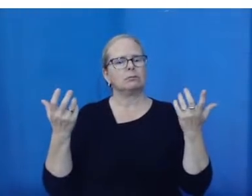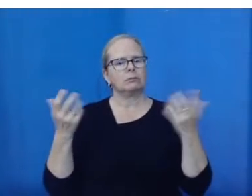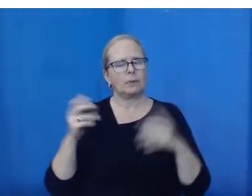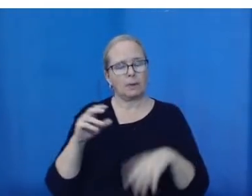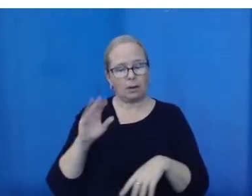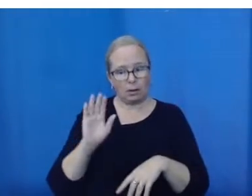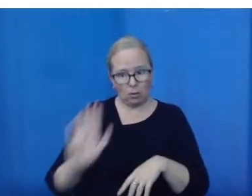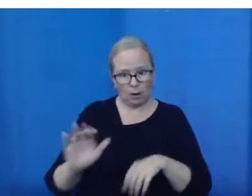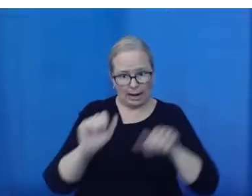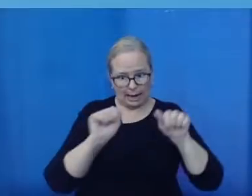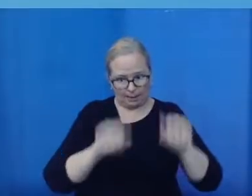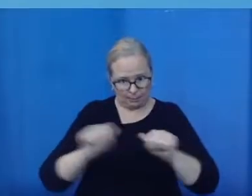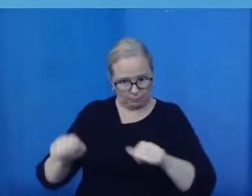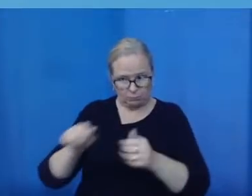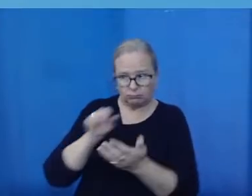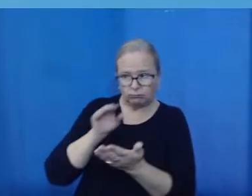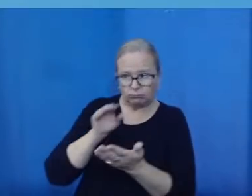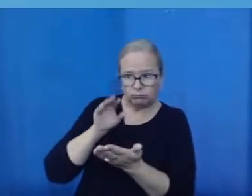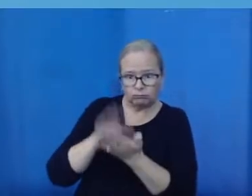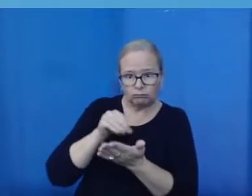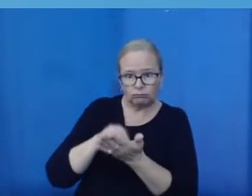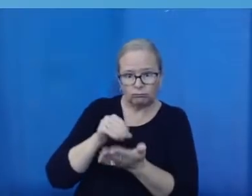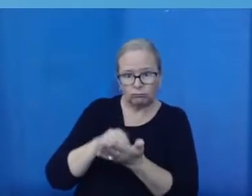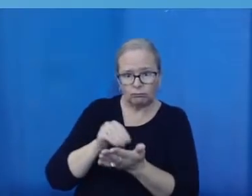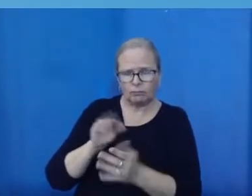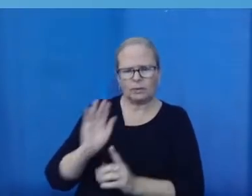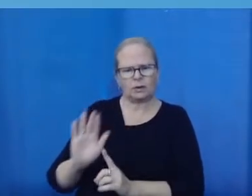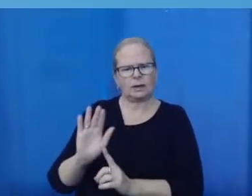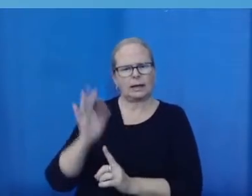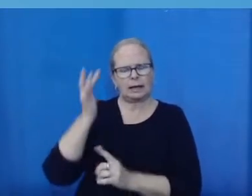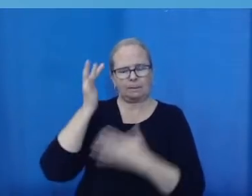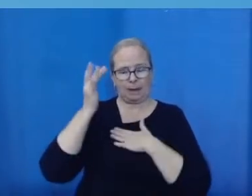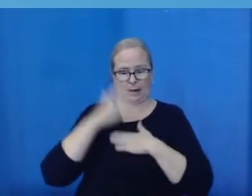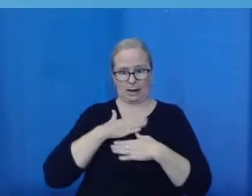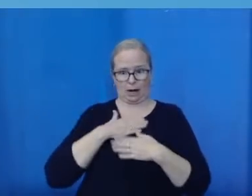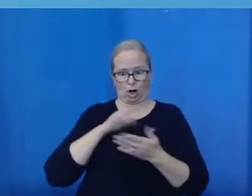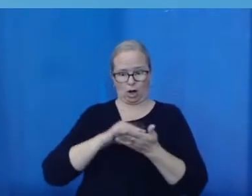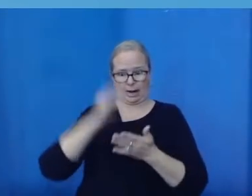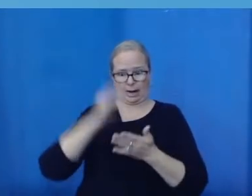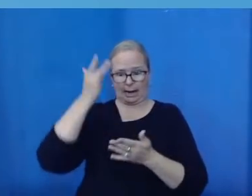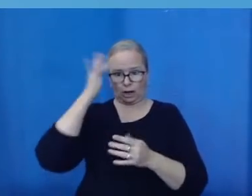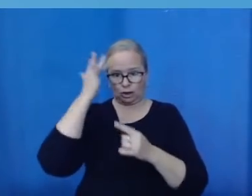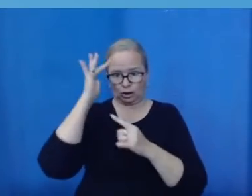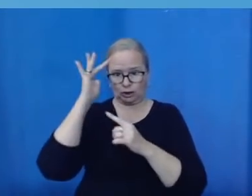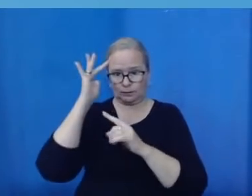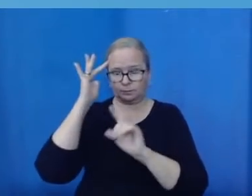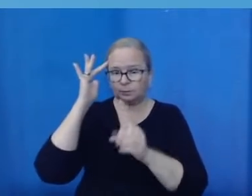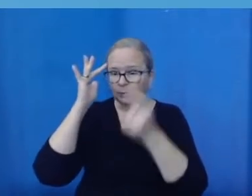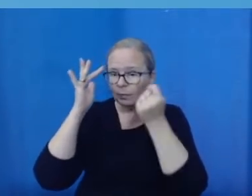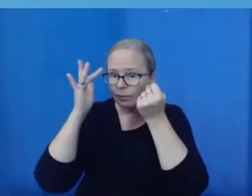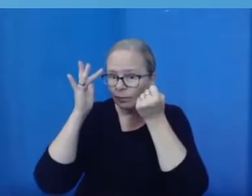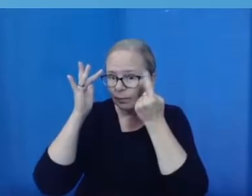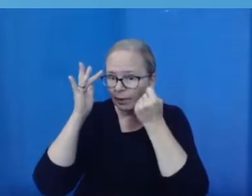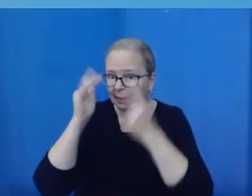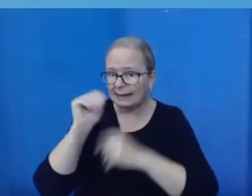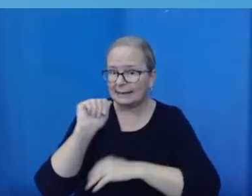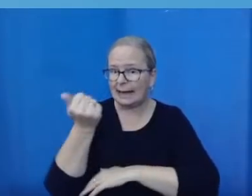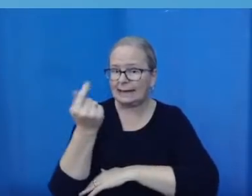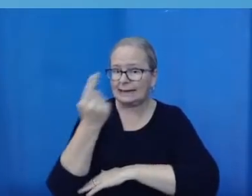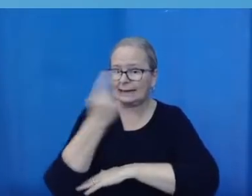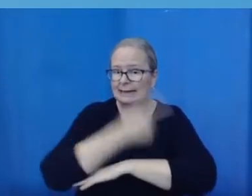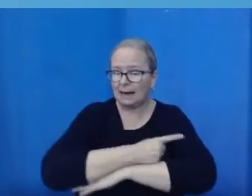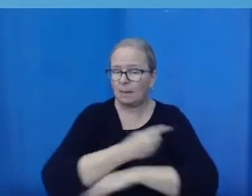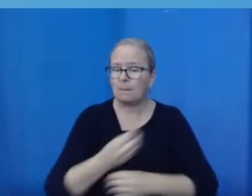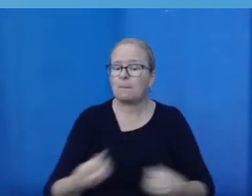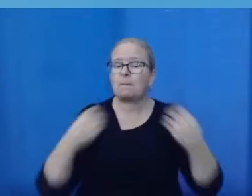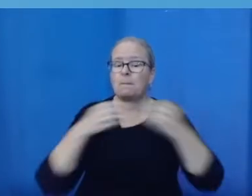10 extra days of school raises scores on intelligence tests. So you think that's just 10 days of school make a huge difference